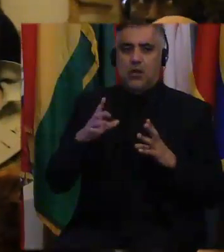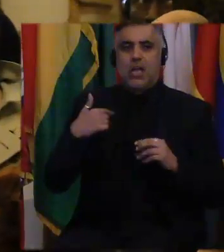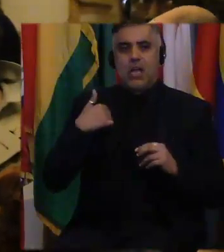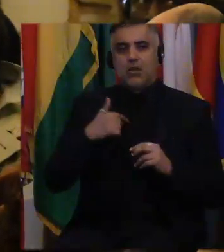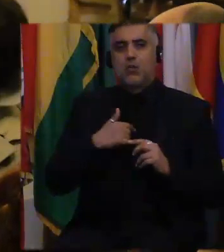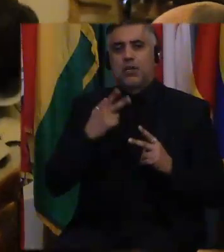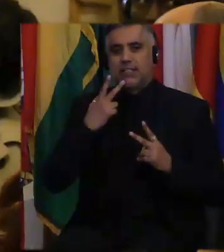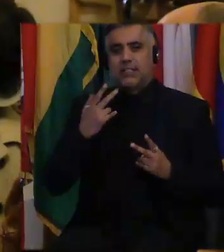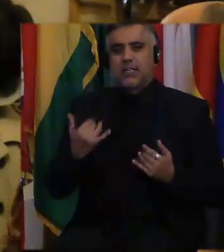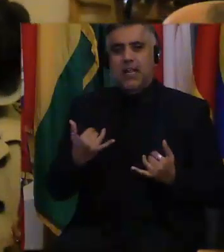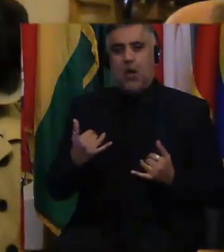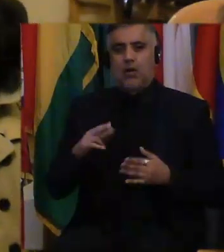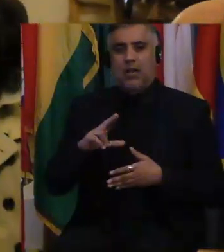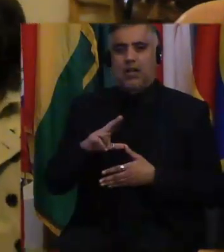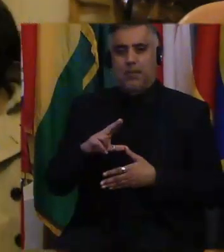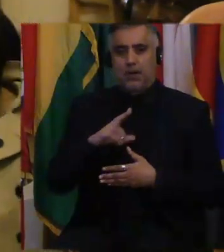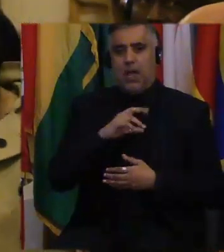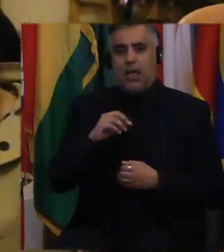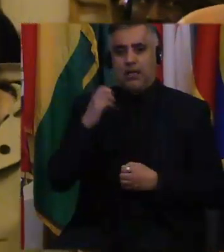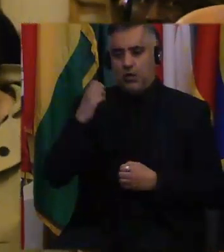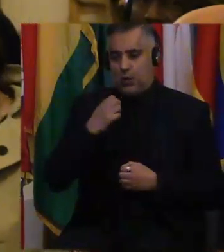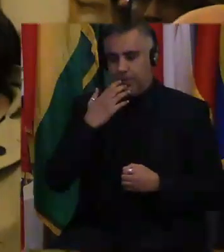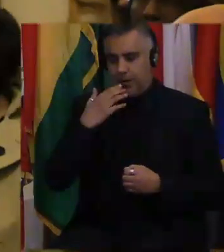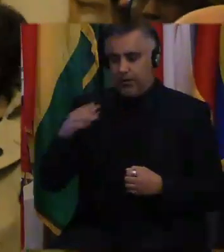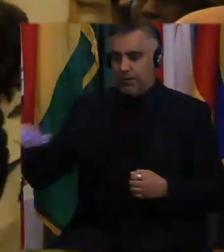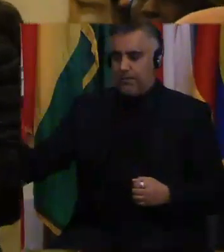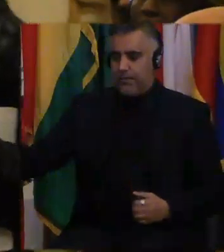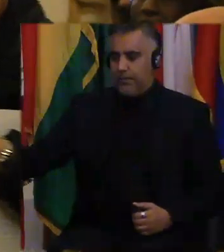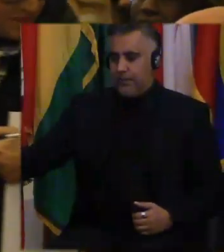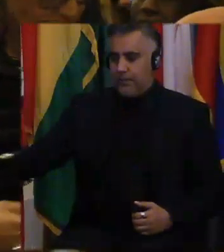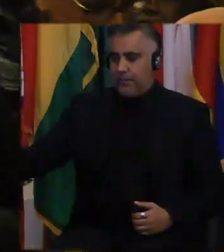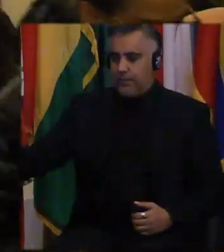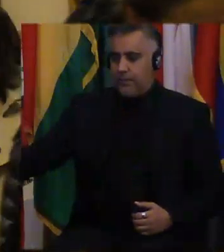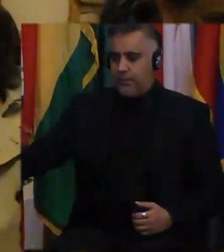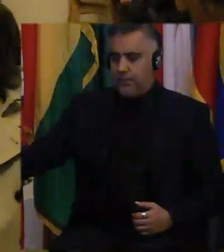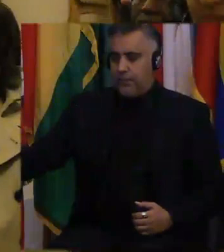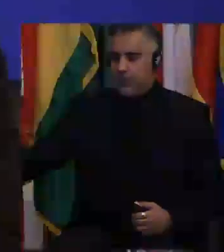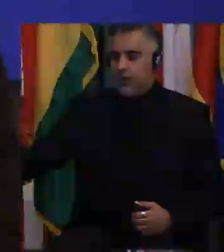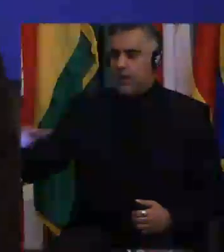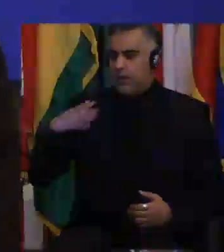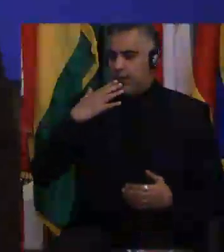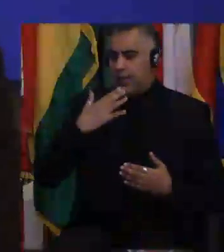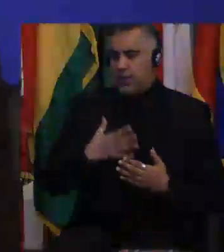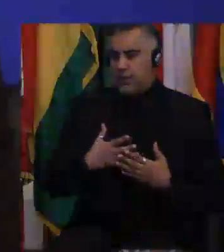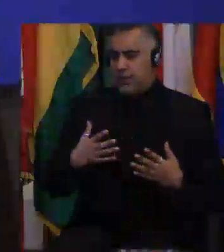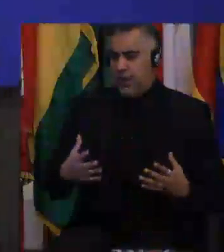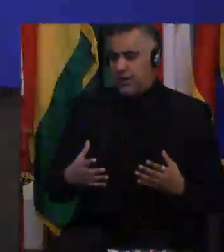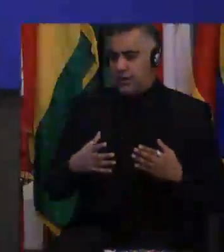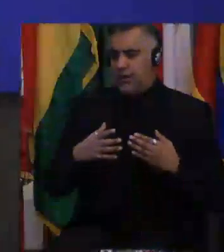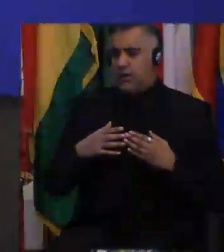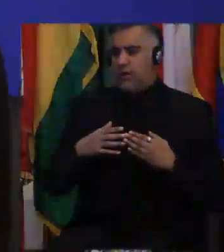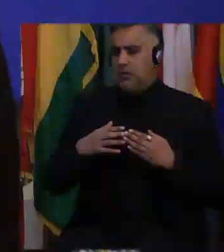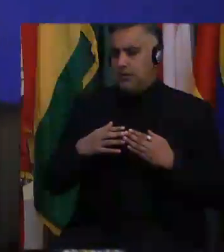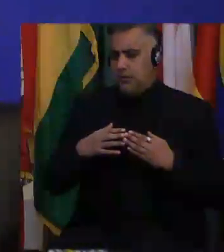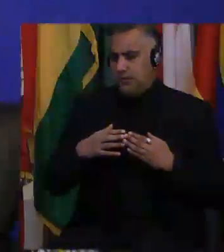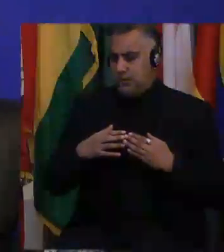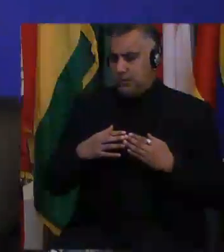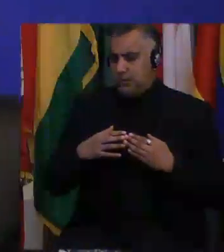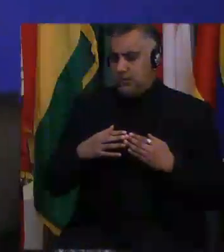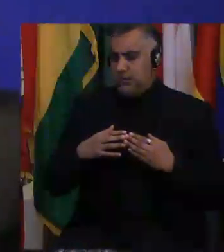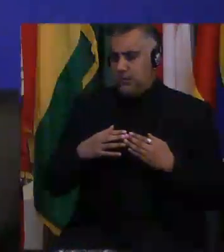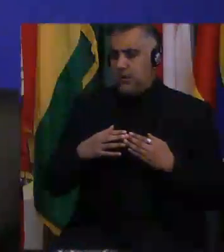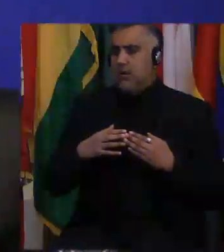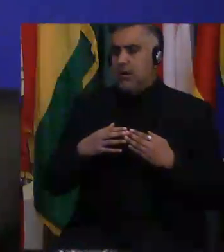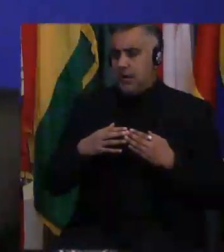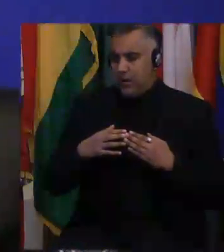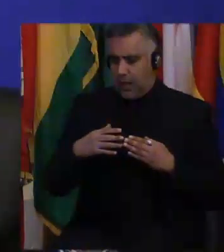natural disasters, as we are seeing now in Latin America and in Europe. Thank you. Thank you very much. It's a broad range of issues to touch on.